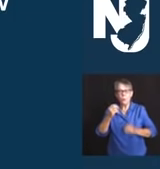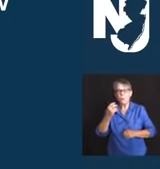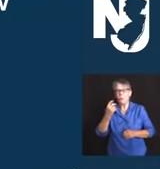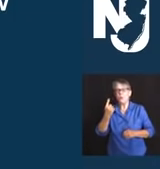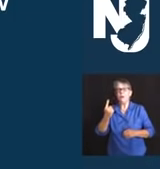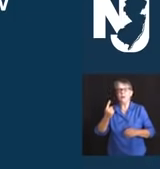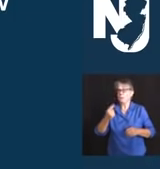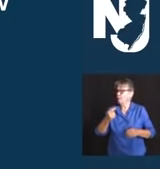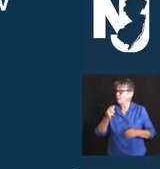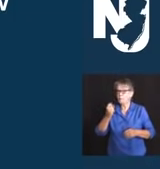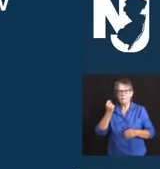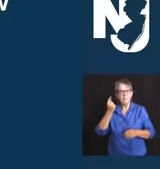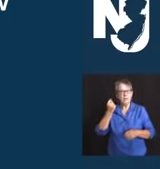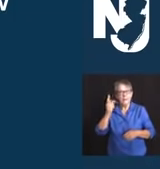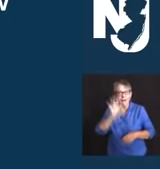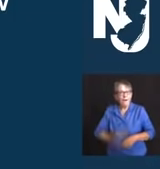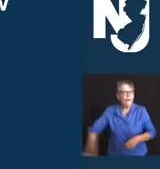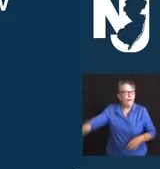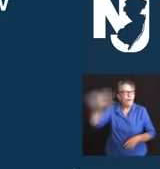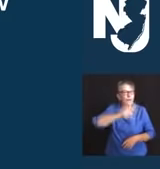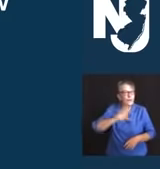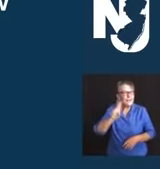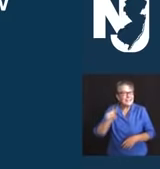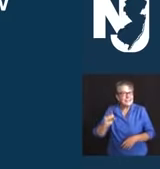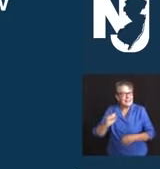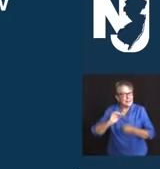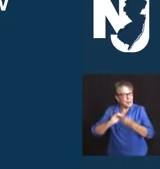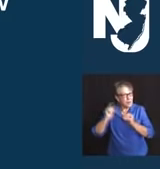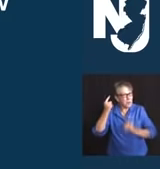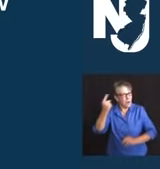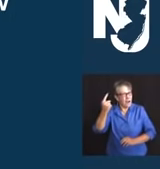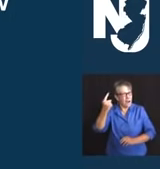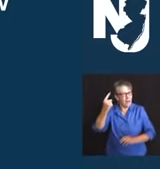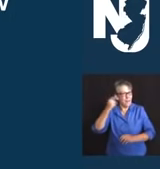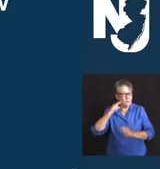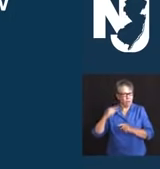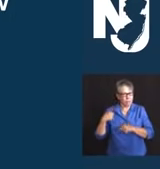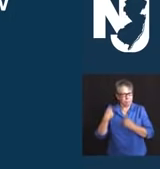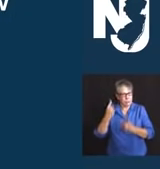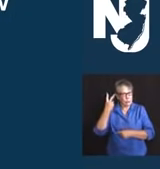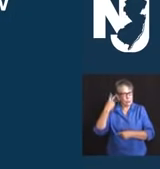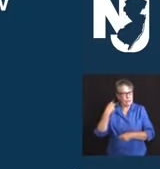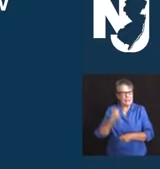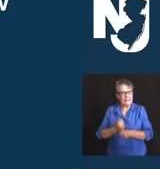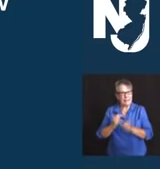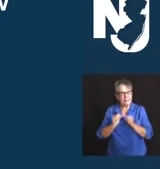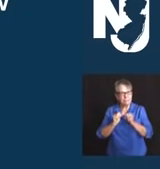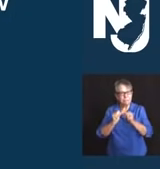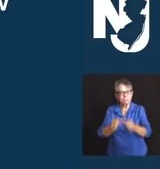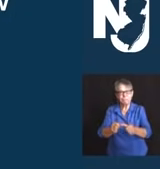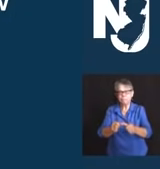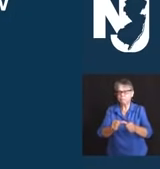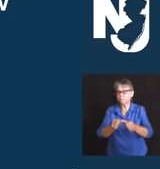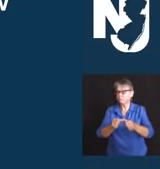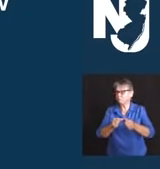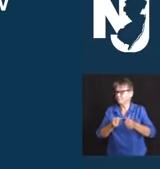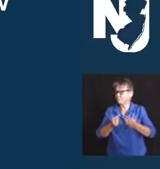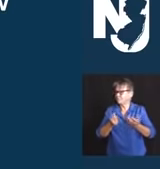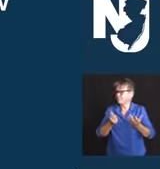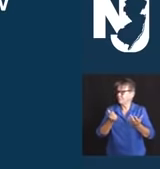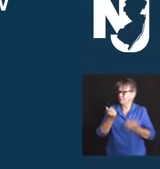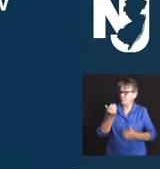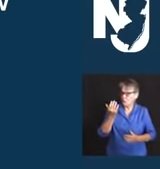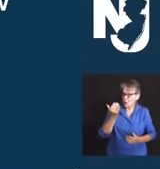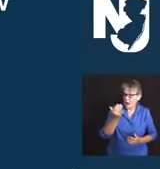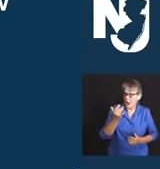is possible because of our commitment to partnering with our educational communities, to supporting our schools and communities,